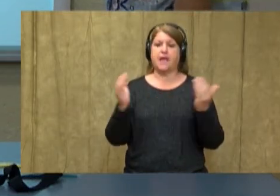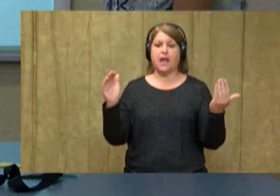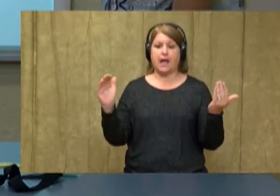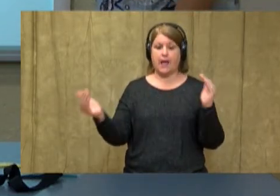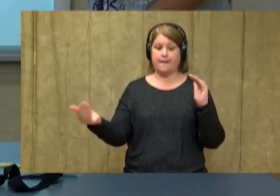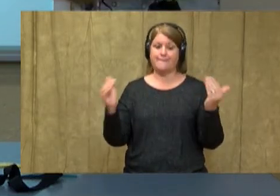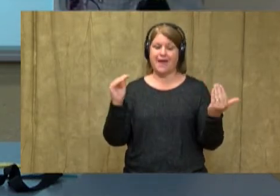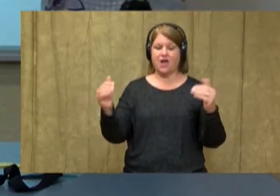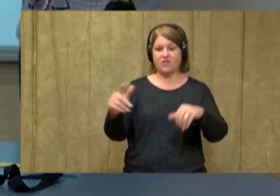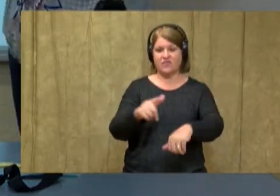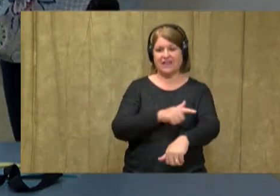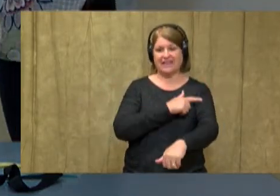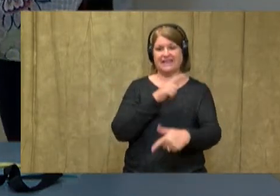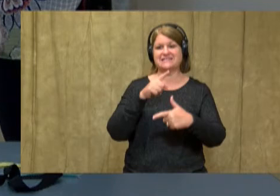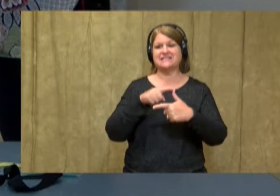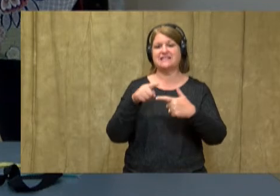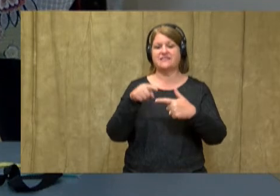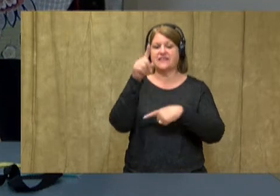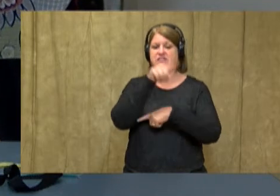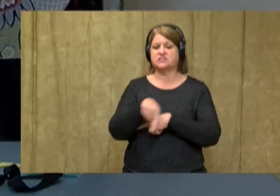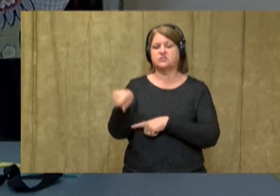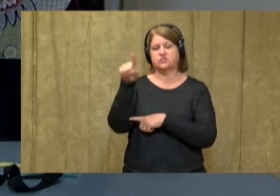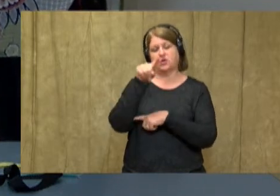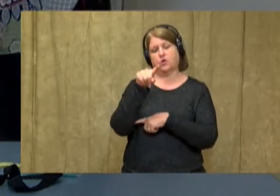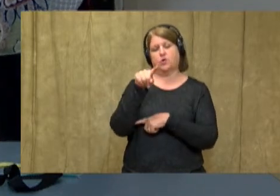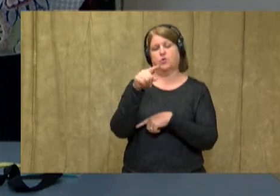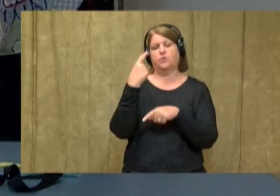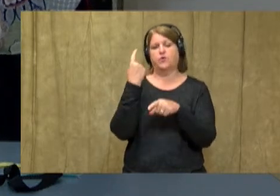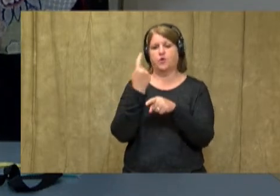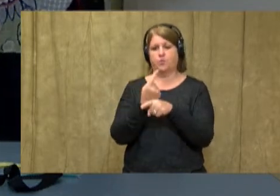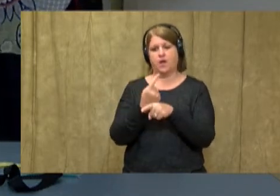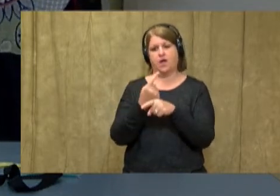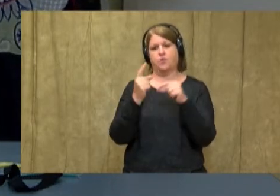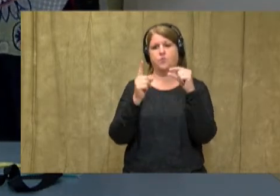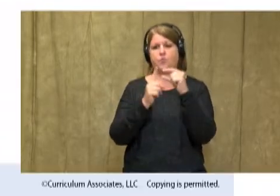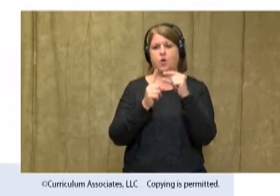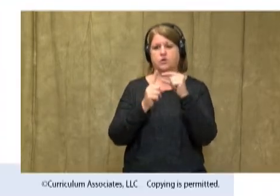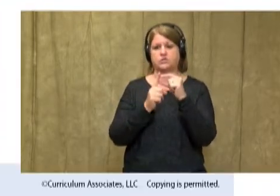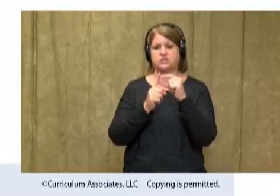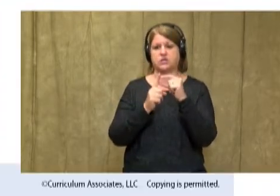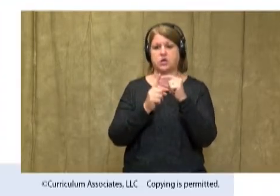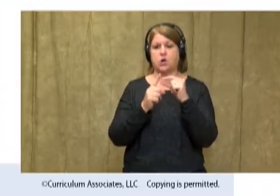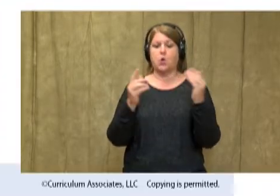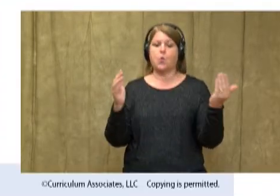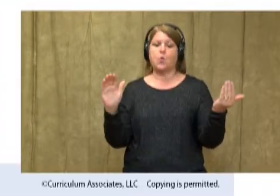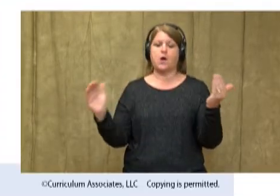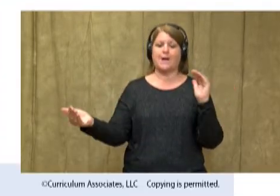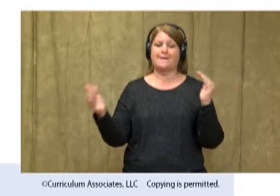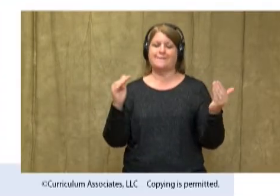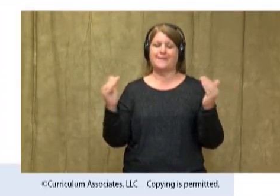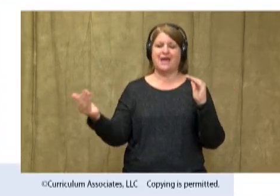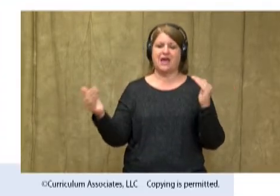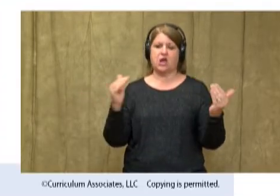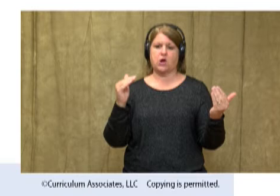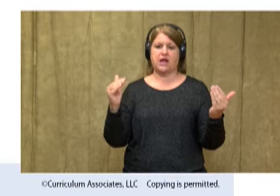Compare the lengths and then circle the correct words, okay? We're comparing the lengths of these triangles.